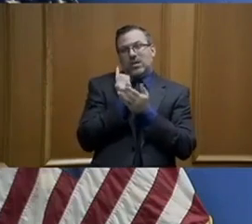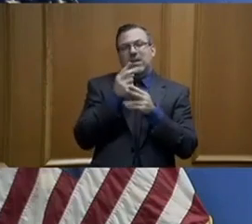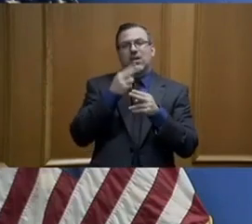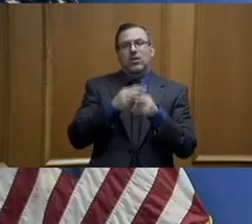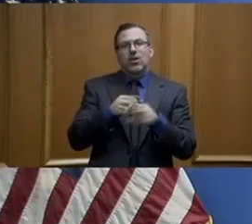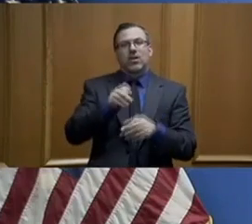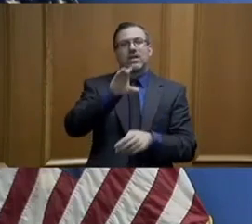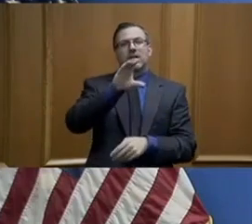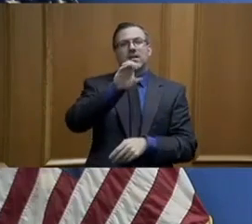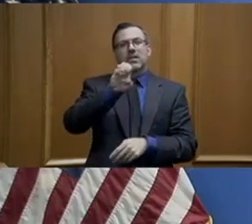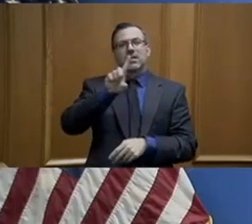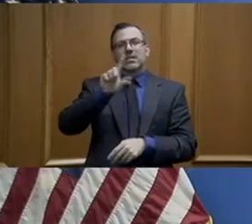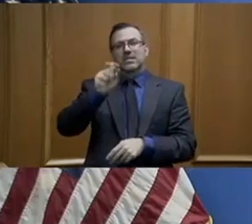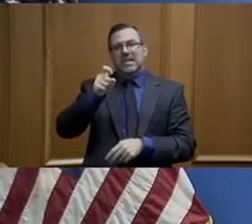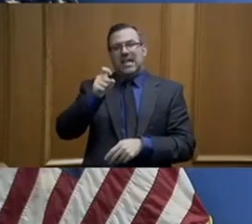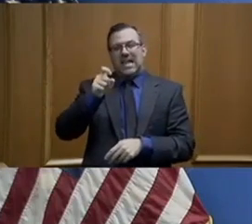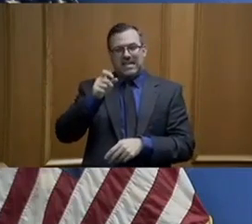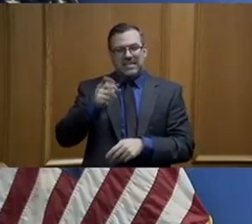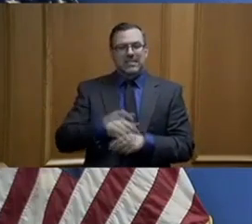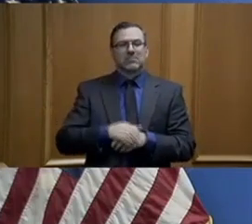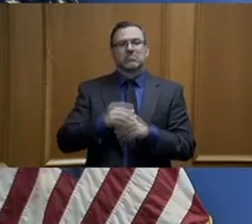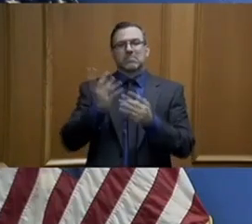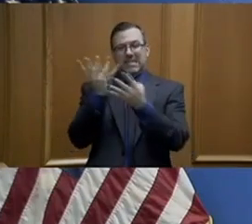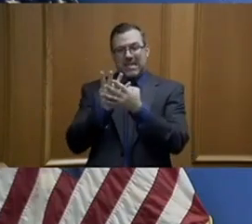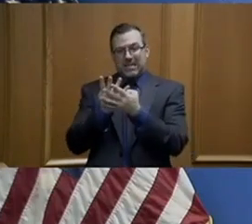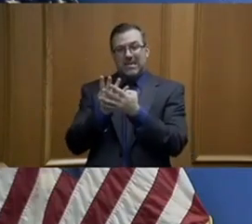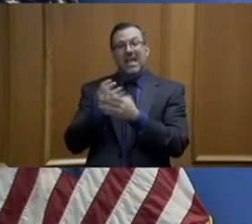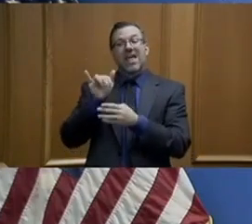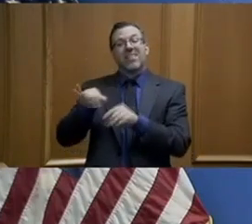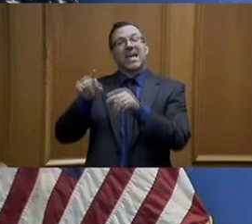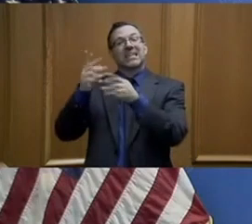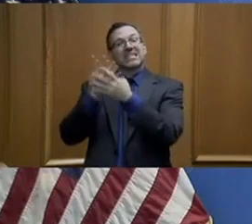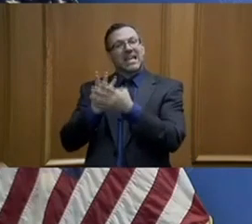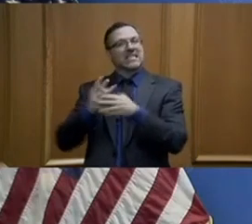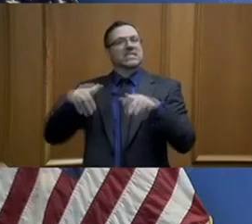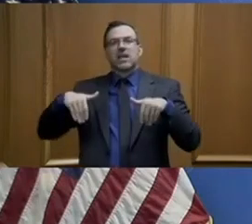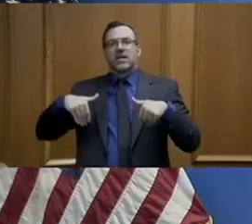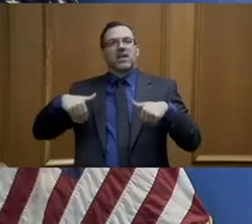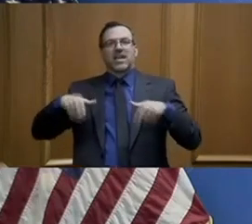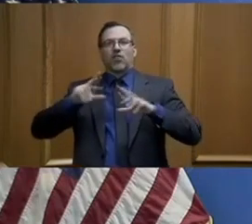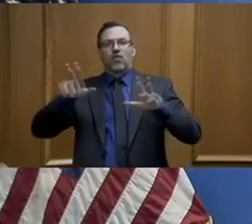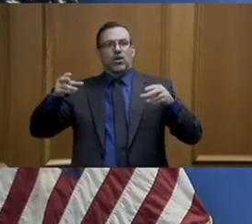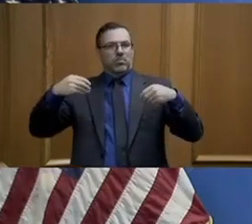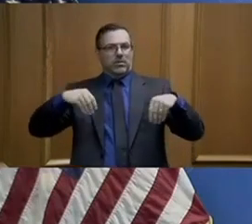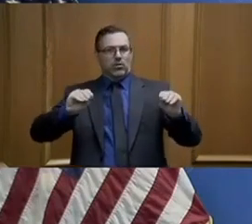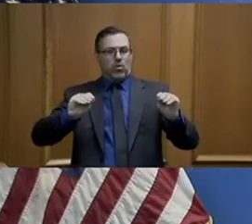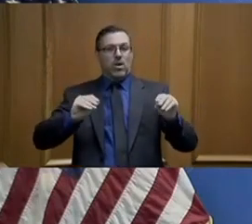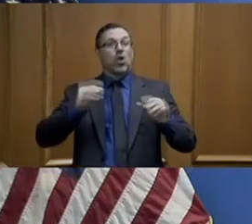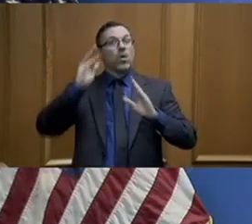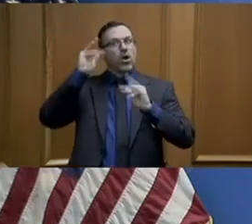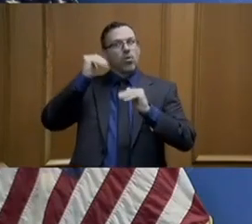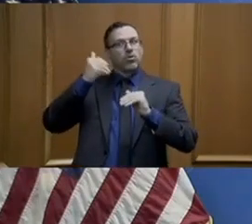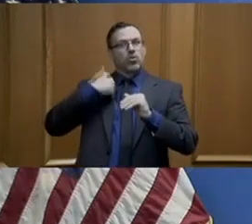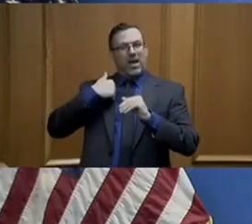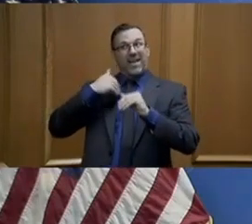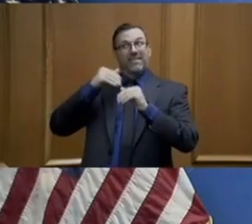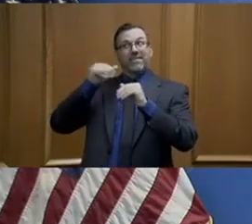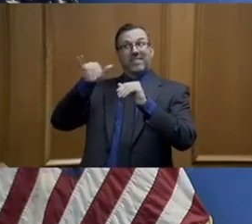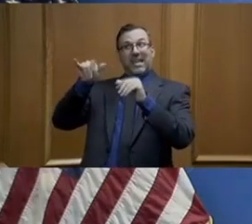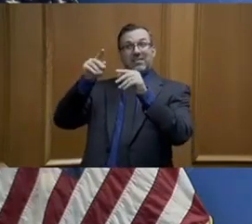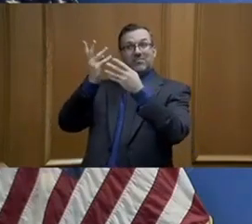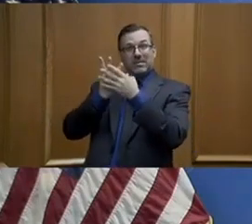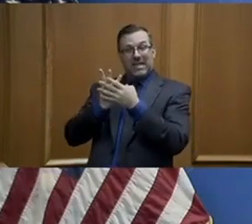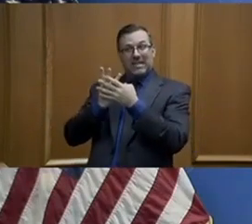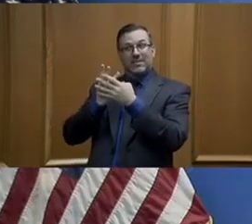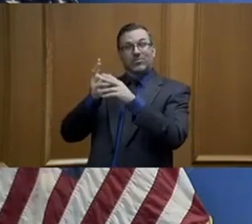CellX platform. That one is not yet on the market. We expect perhaps to have the first test in hand maybe by the end of